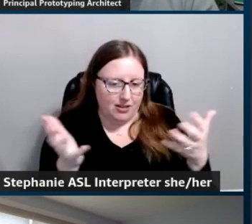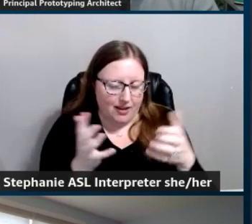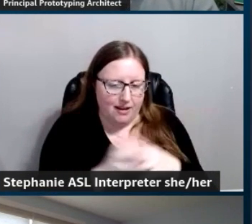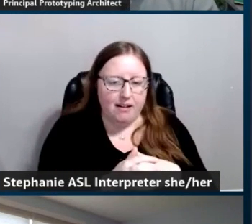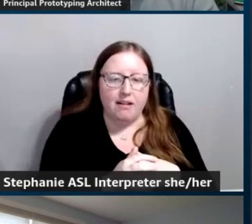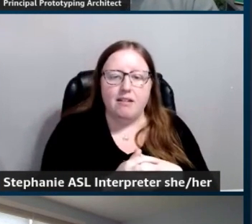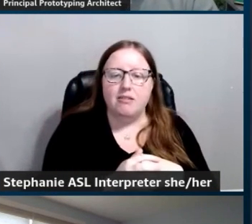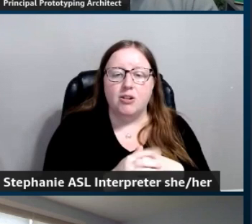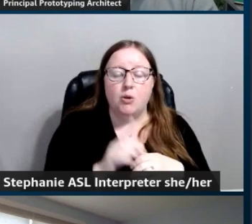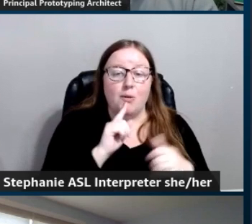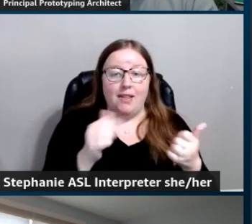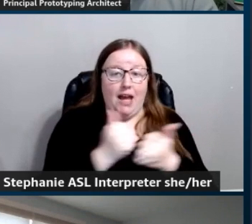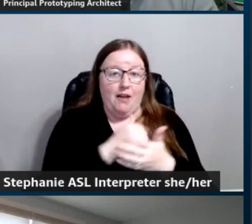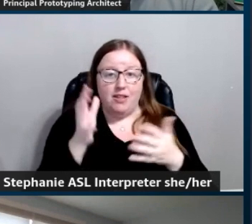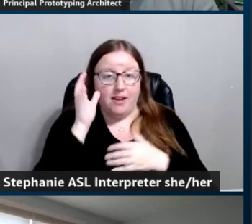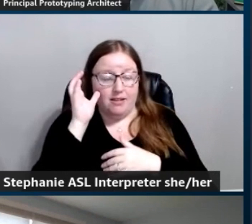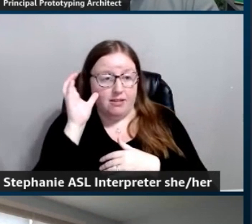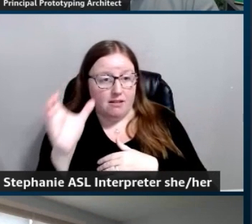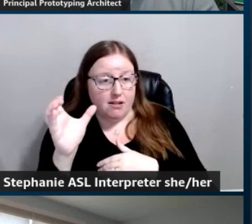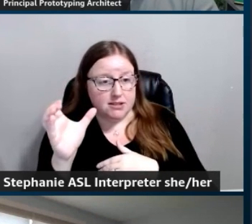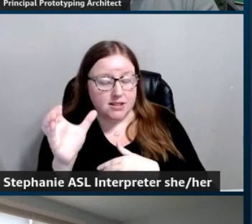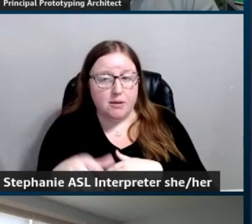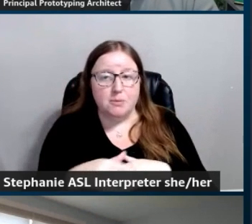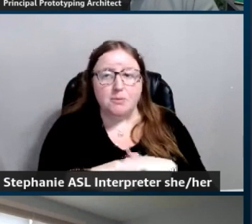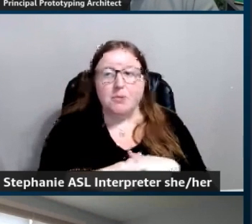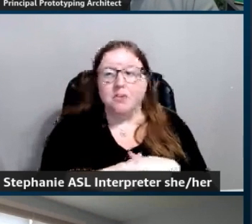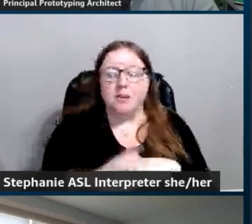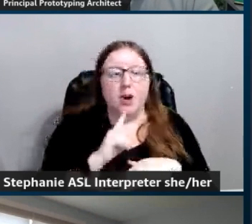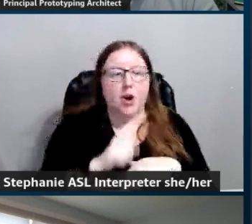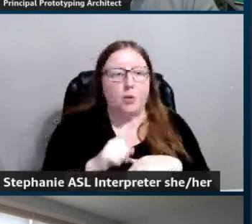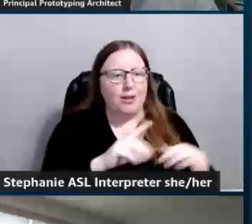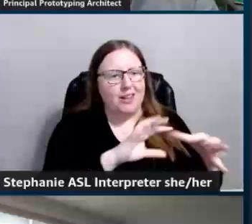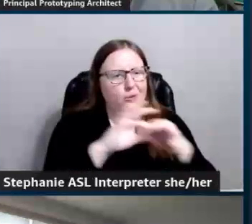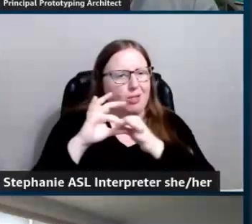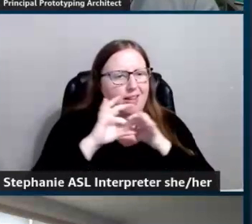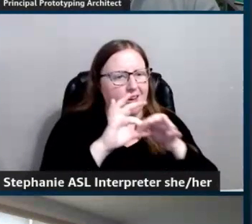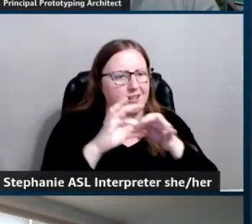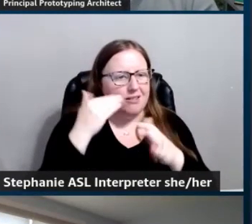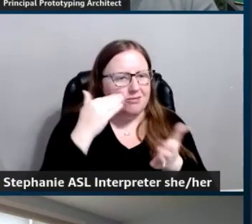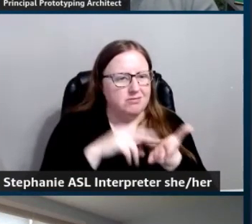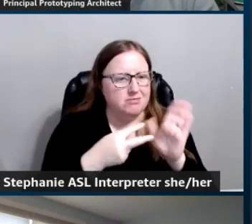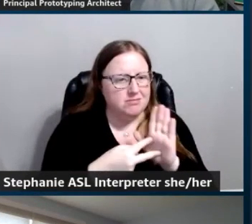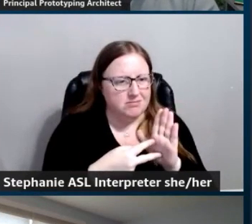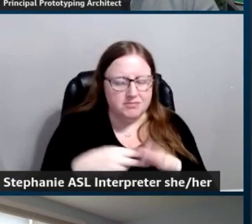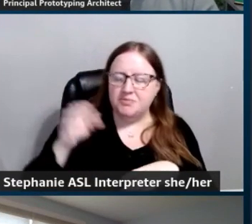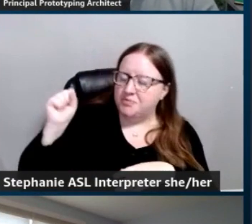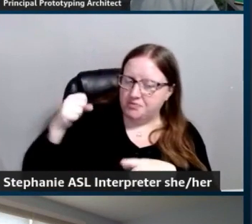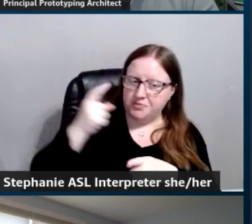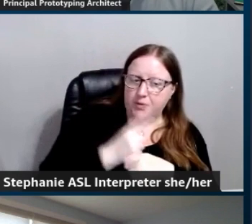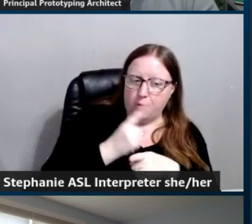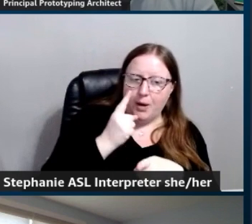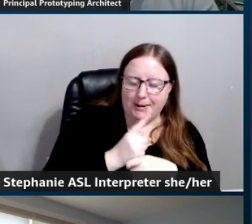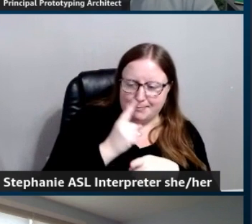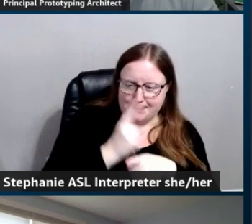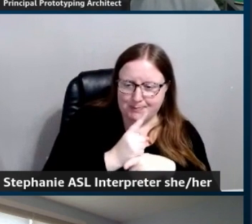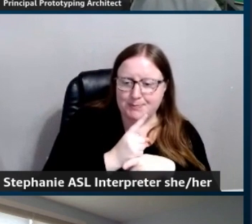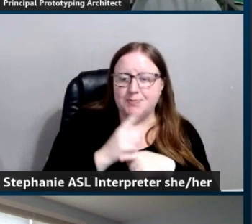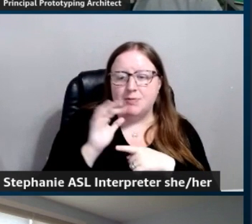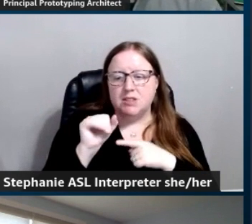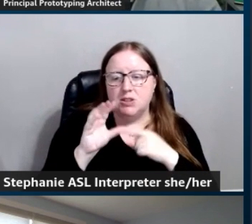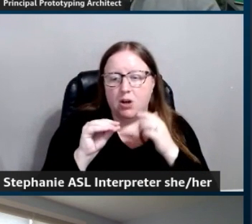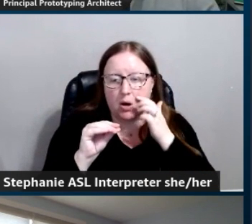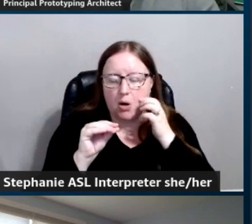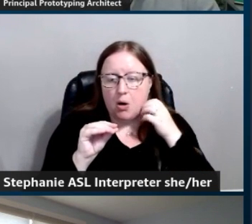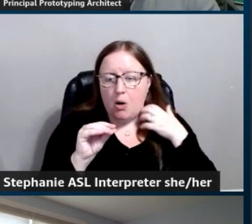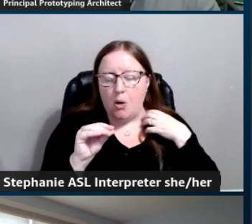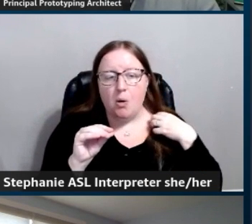of these things and these concepts are kind of really interrelated, if you will. Yeah, absolutely. And so with